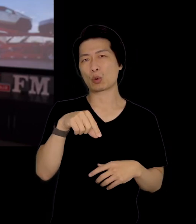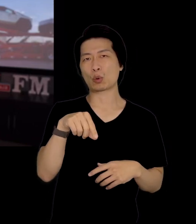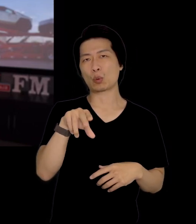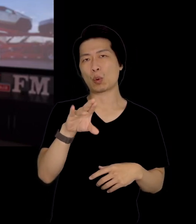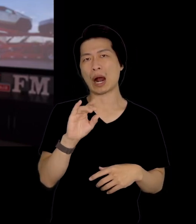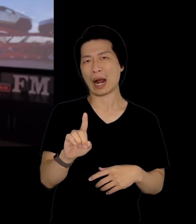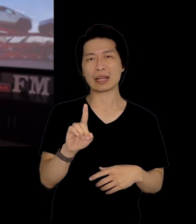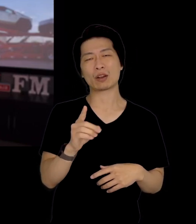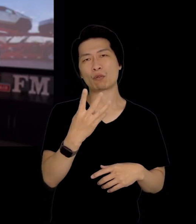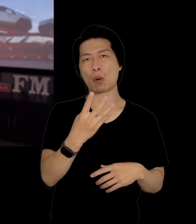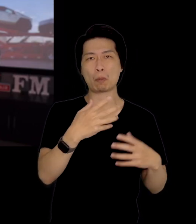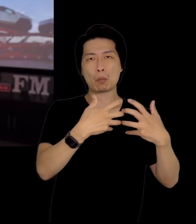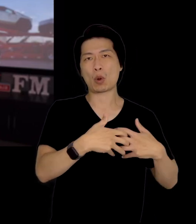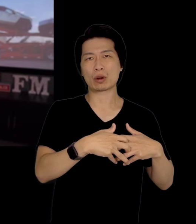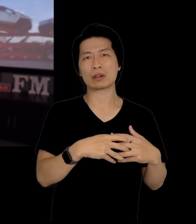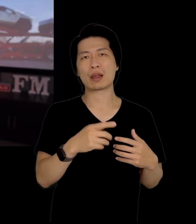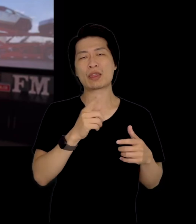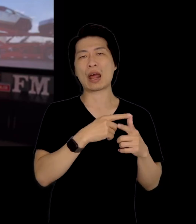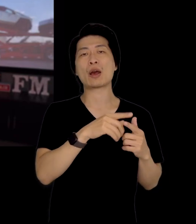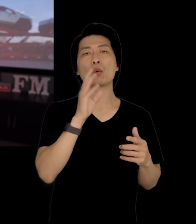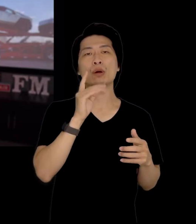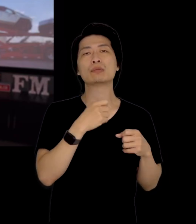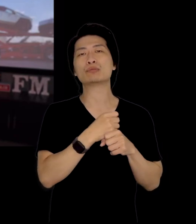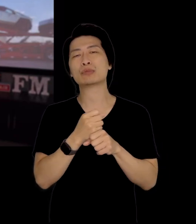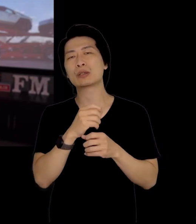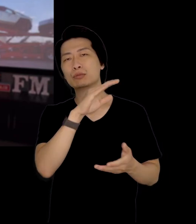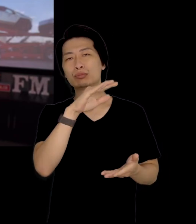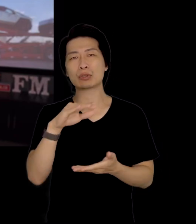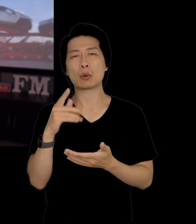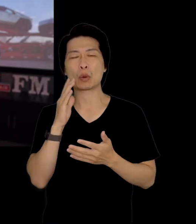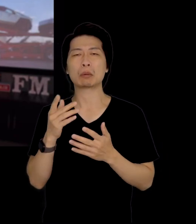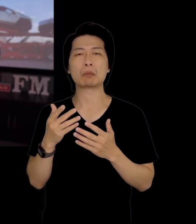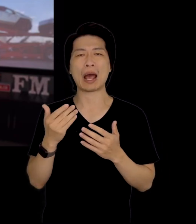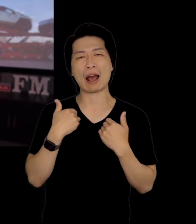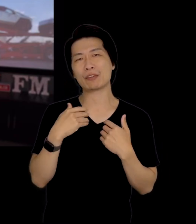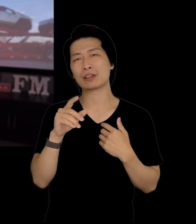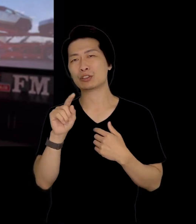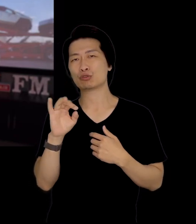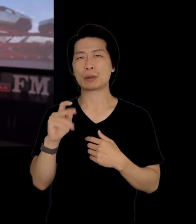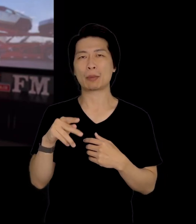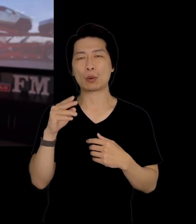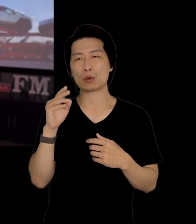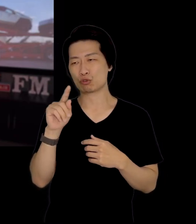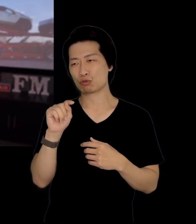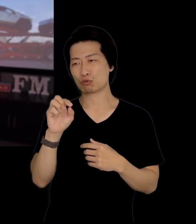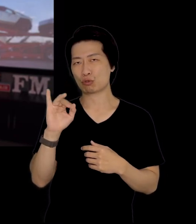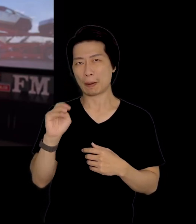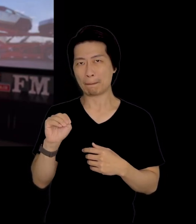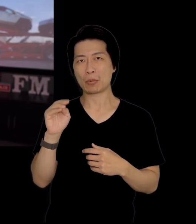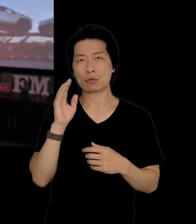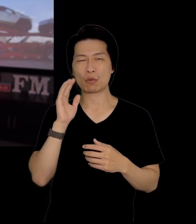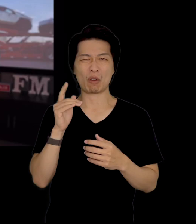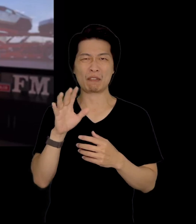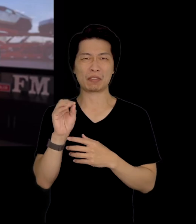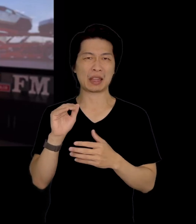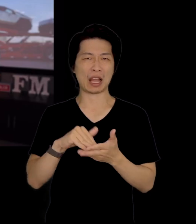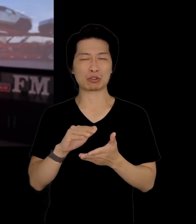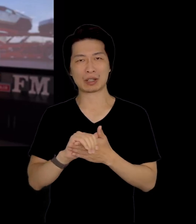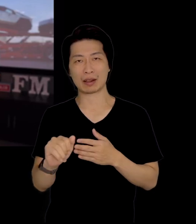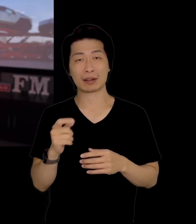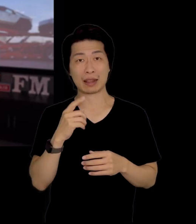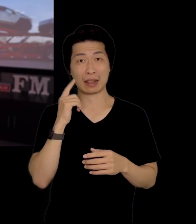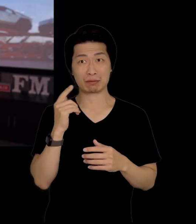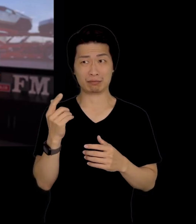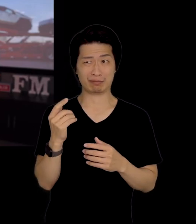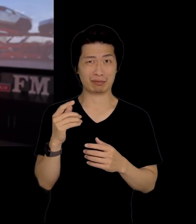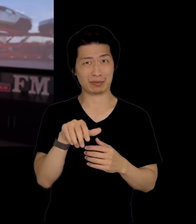and the dual motors. I believe they'll have some sort of trim in the long term that will start at $50,000. Now, there was some major news coming out of San Francisco over the